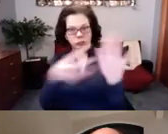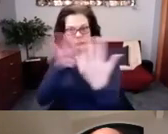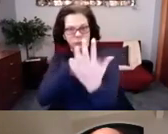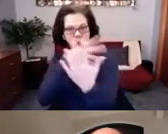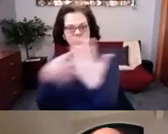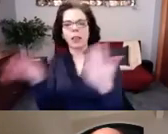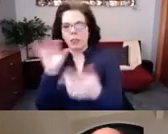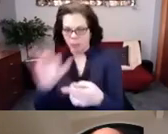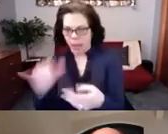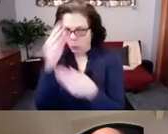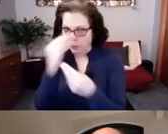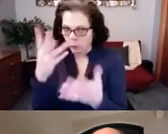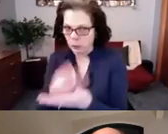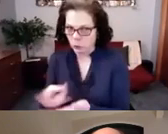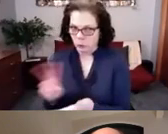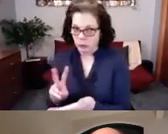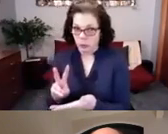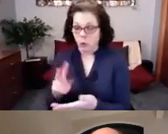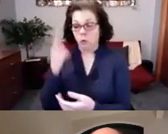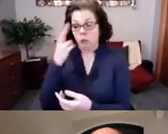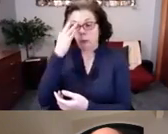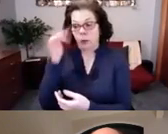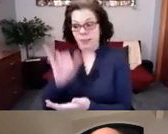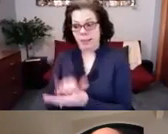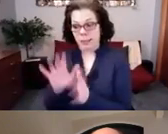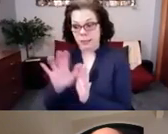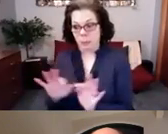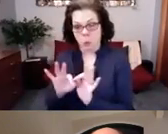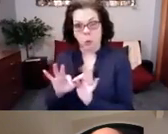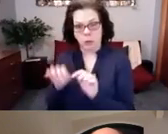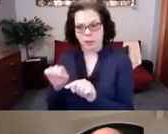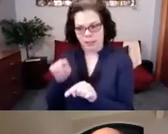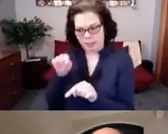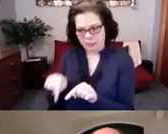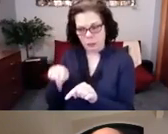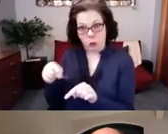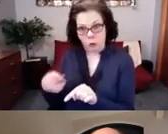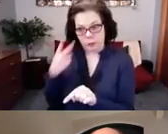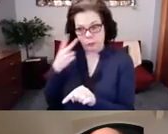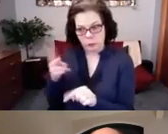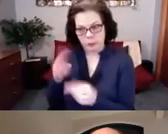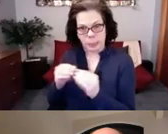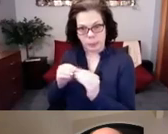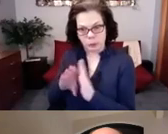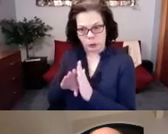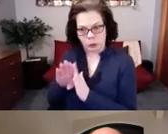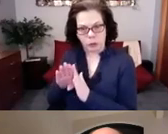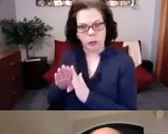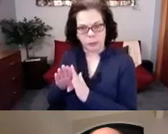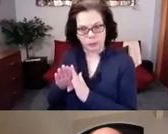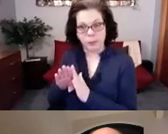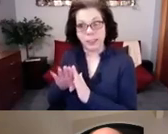presentation. The reason Thursday is important is because that's the date that we're being told that if there is a spike from the Christmas holiday and New